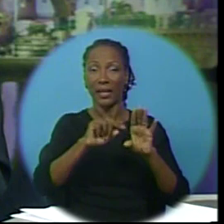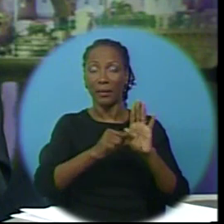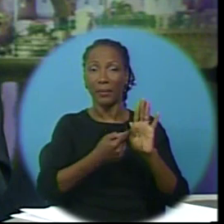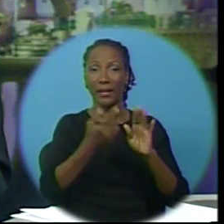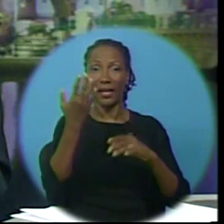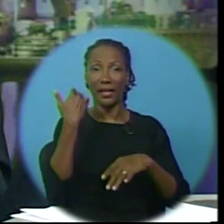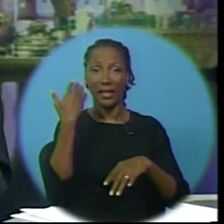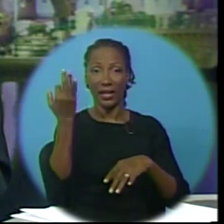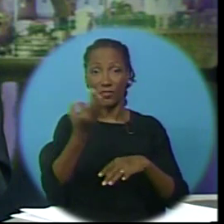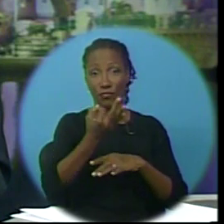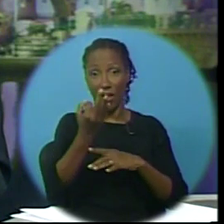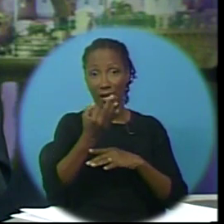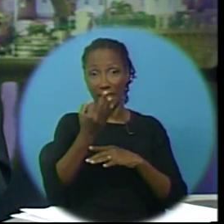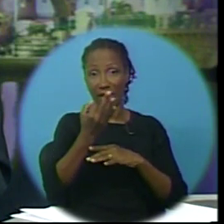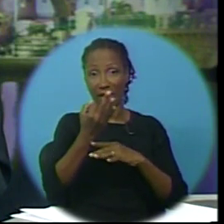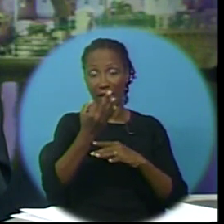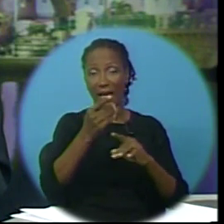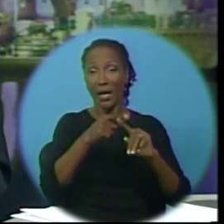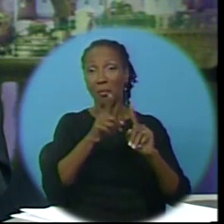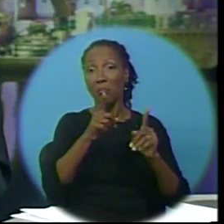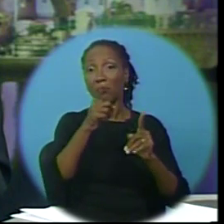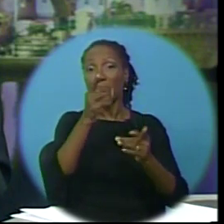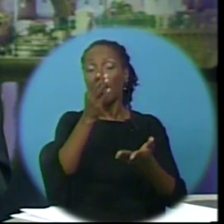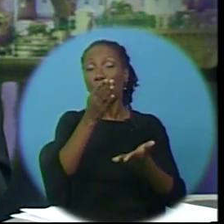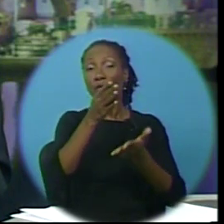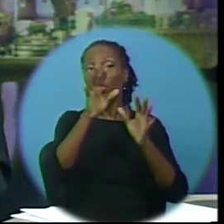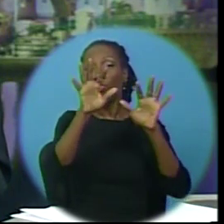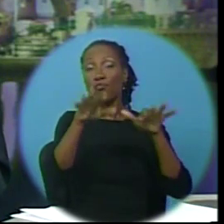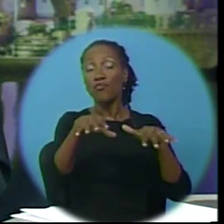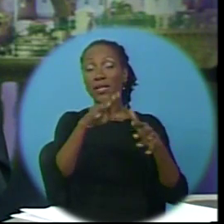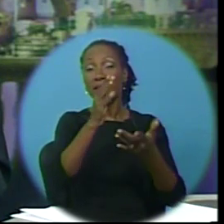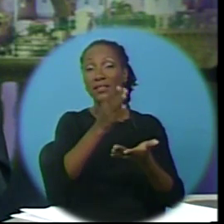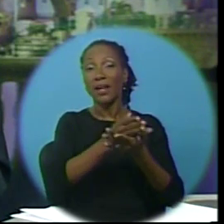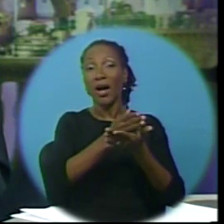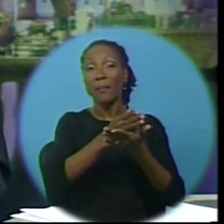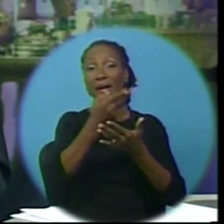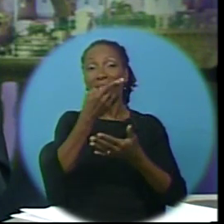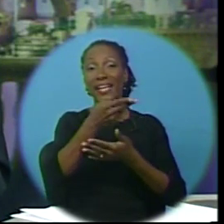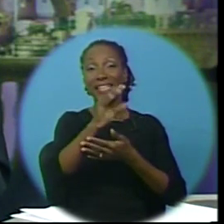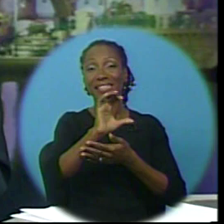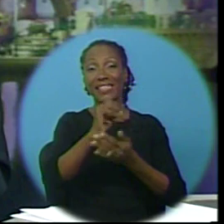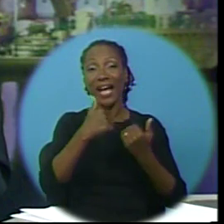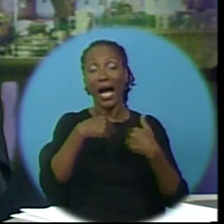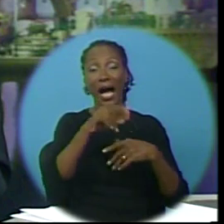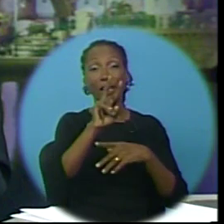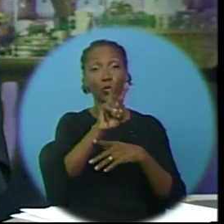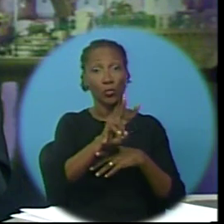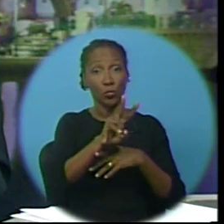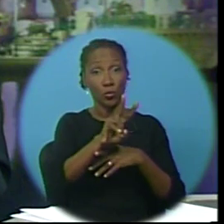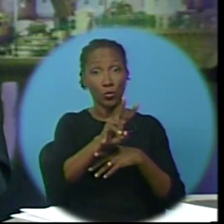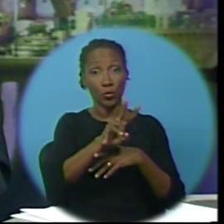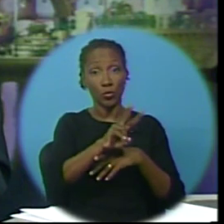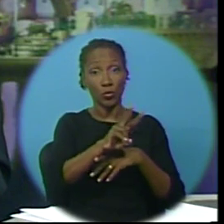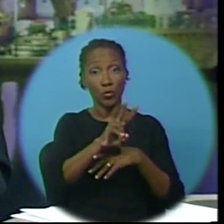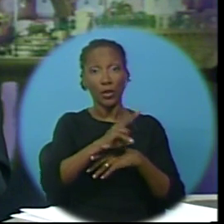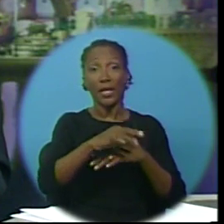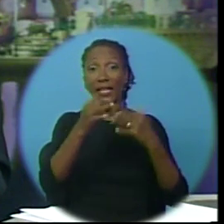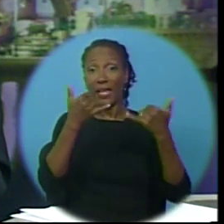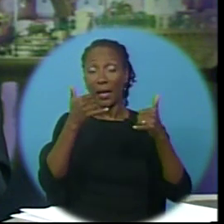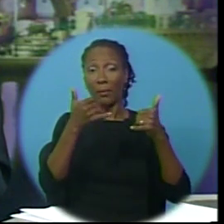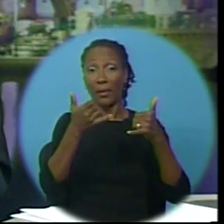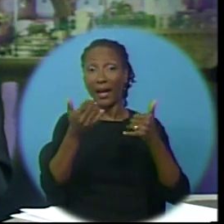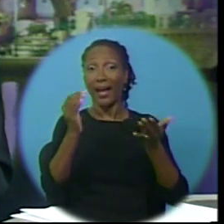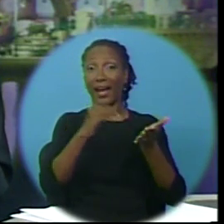at the YMCA, but the rain put it on pause, with HC leading by 2 points going into the fourth quarter. Play resumed this